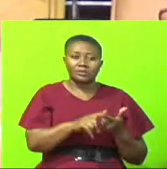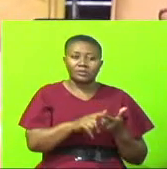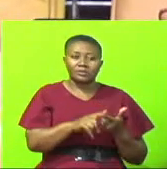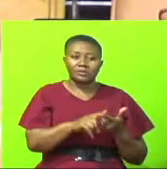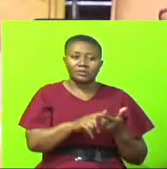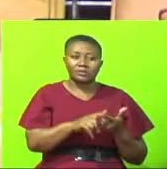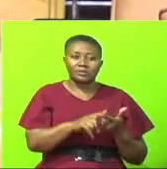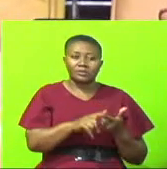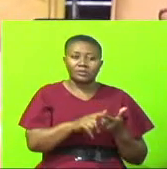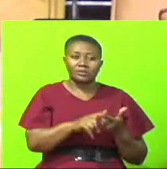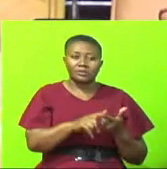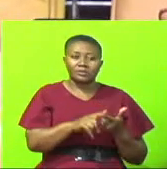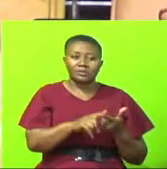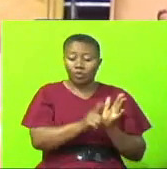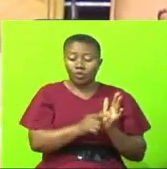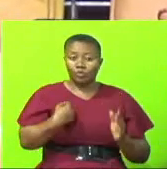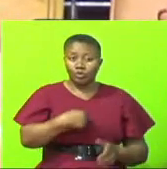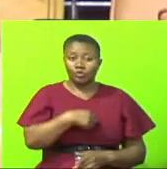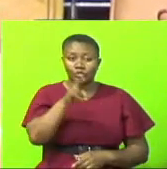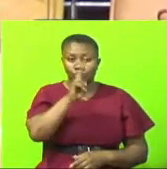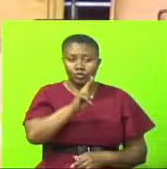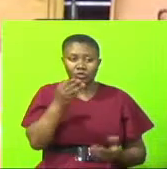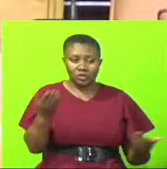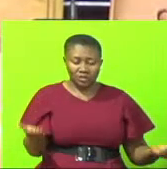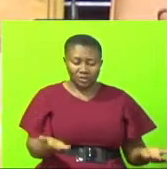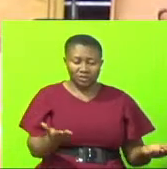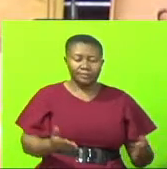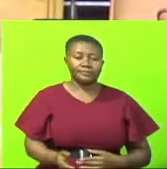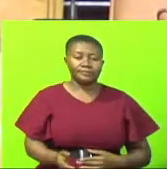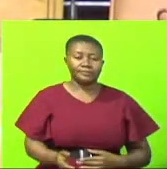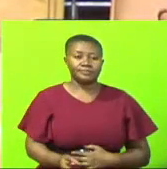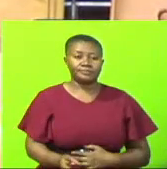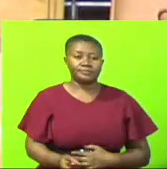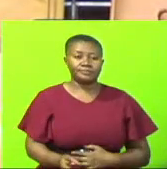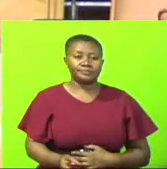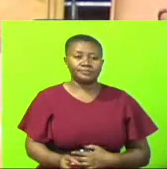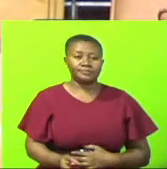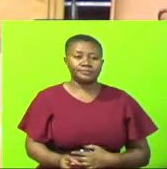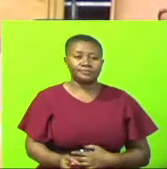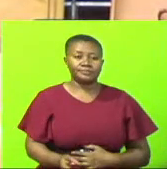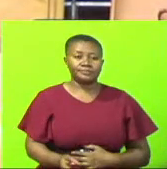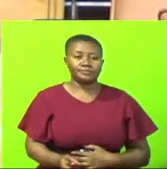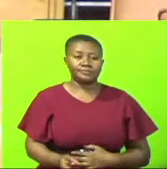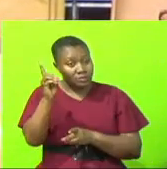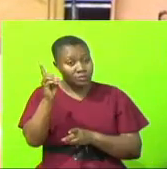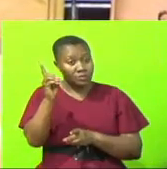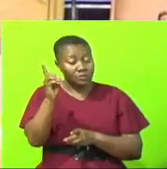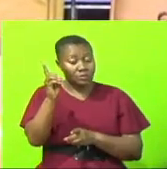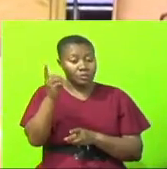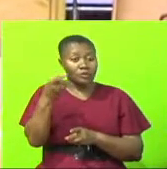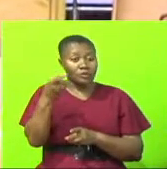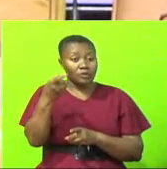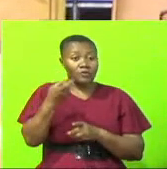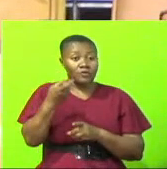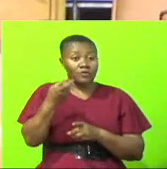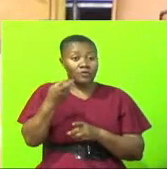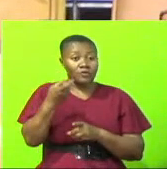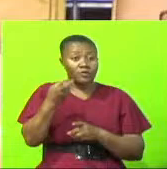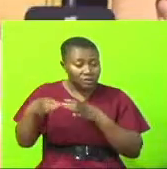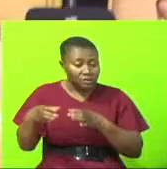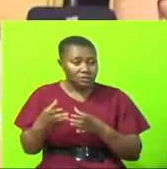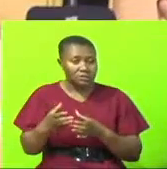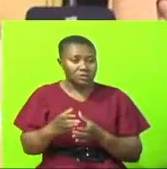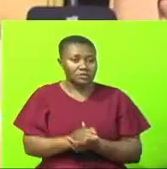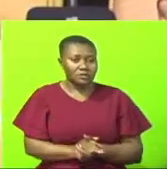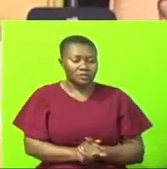orders. And of course, decisions of the Superior Court of Judicature.